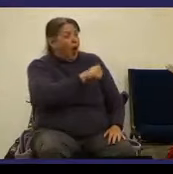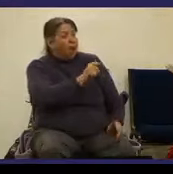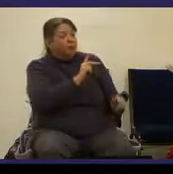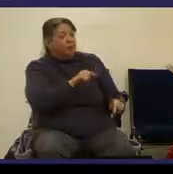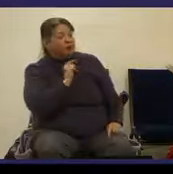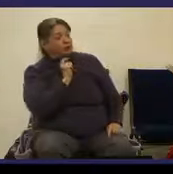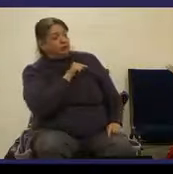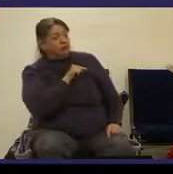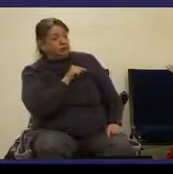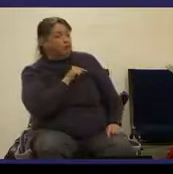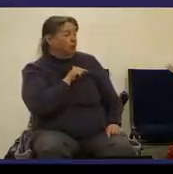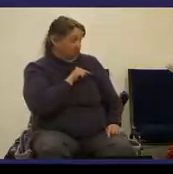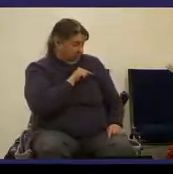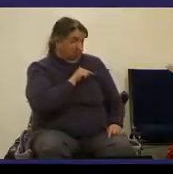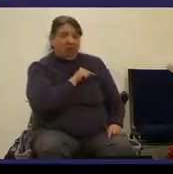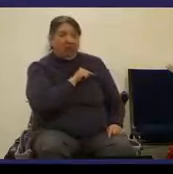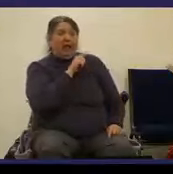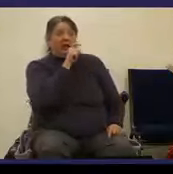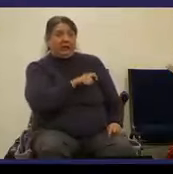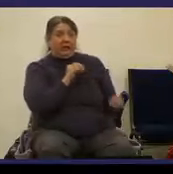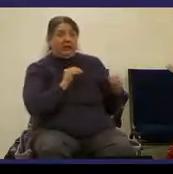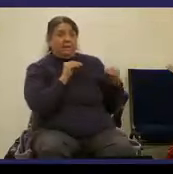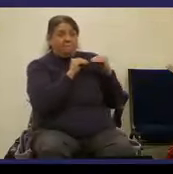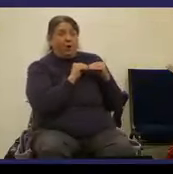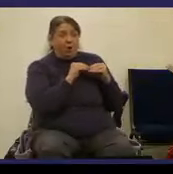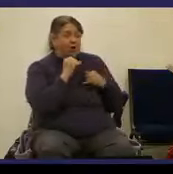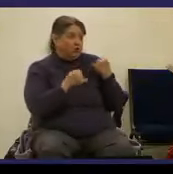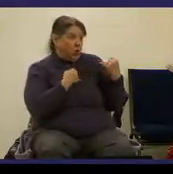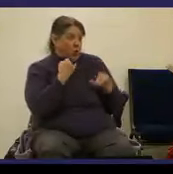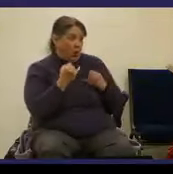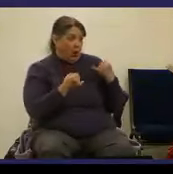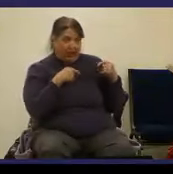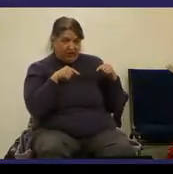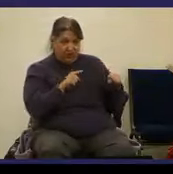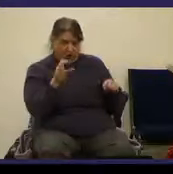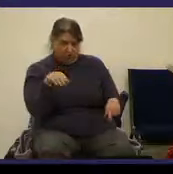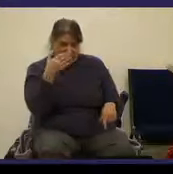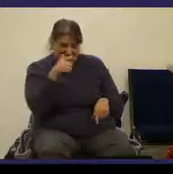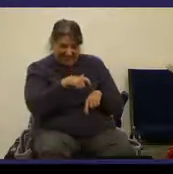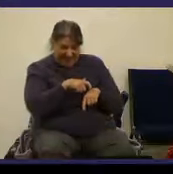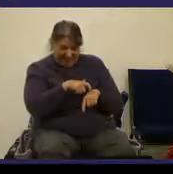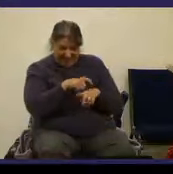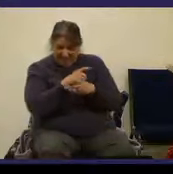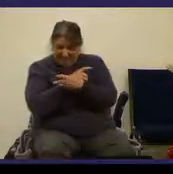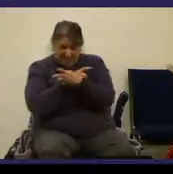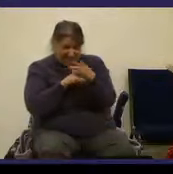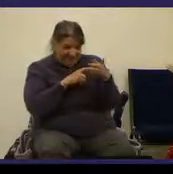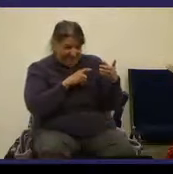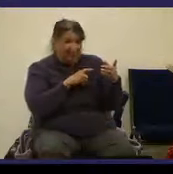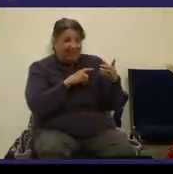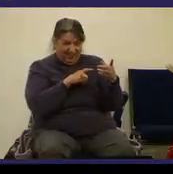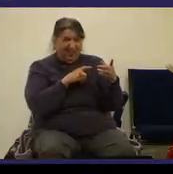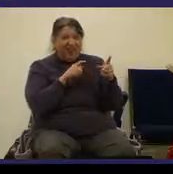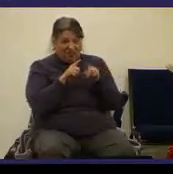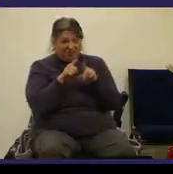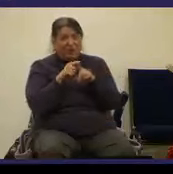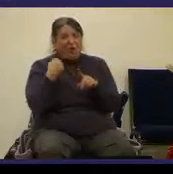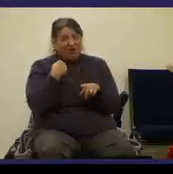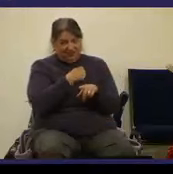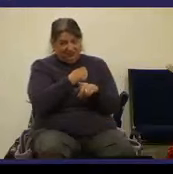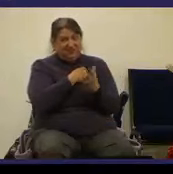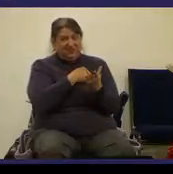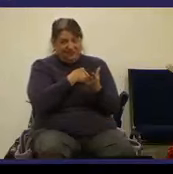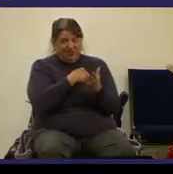someone's, or more than one person who can use some joy during this Christmas season? Perhaps some of us as well, right?